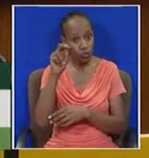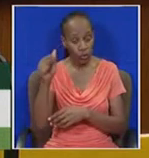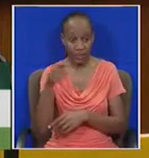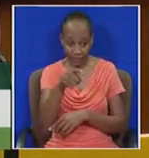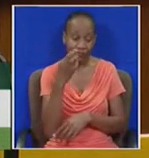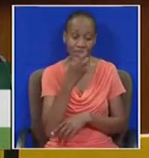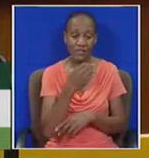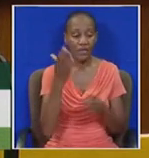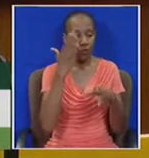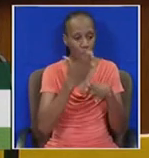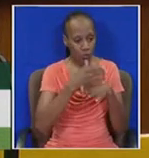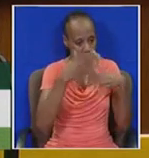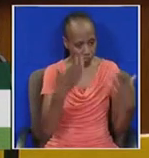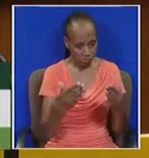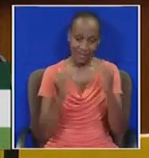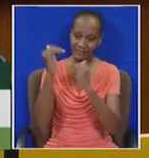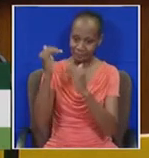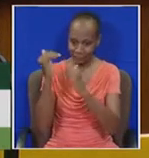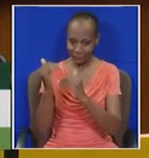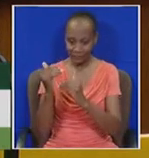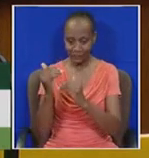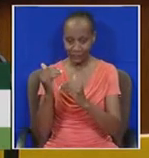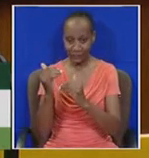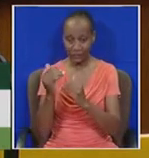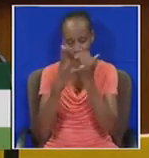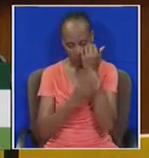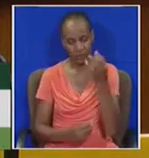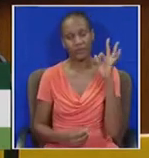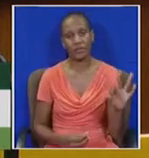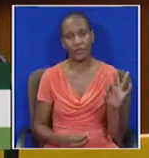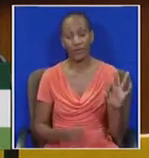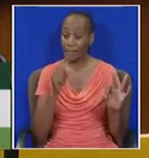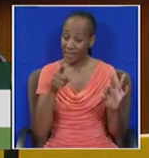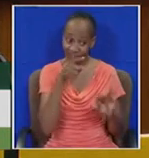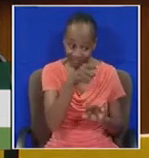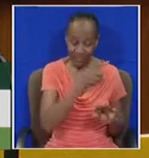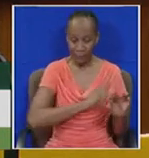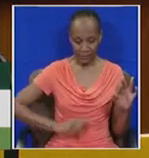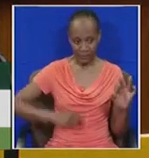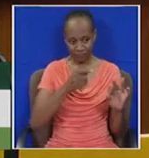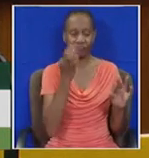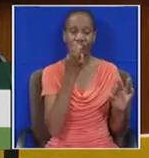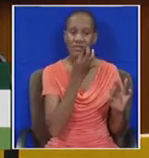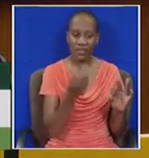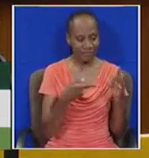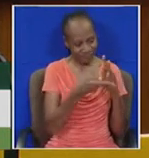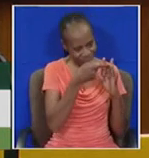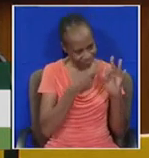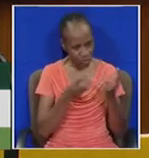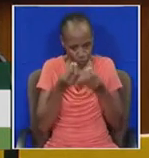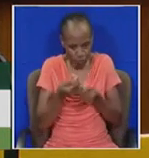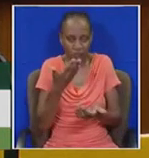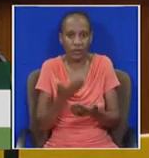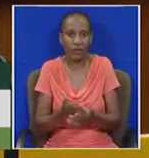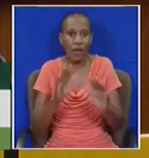high unemployment, and inequality. However, Mr. President, as you acknowledged, we can address this through